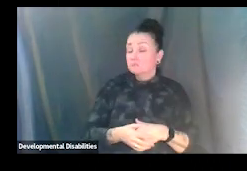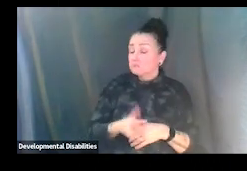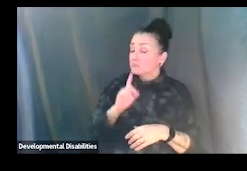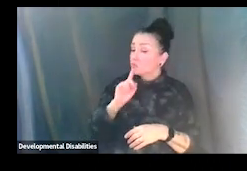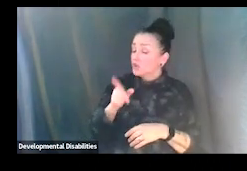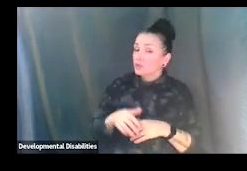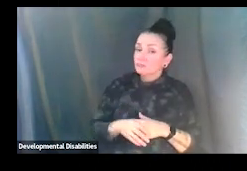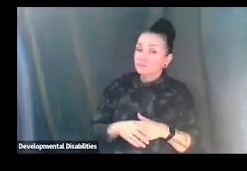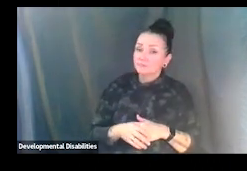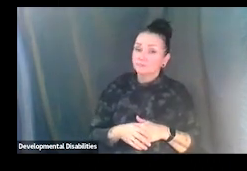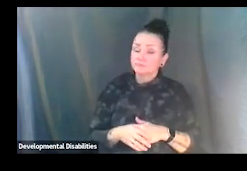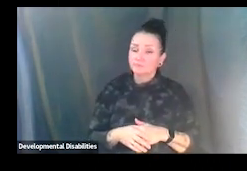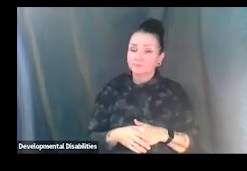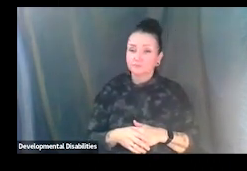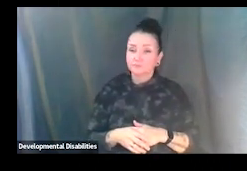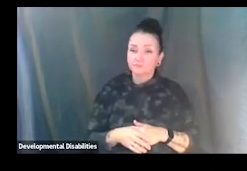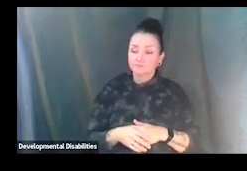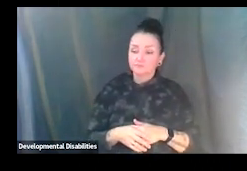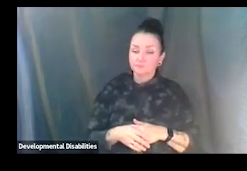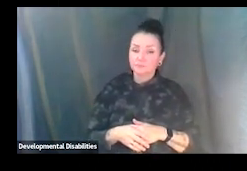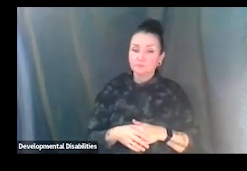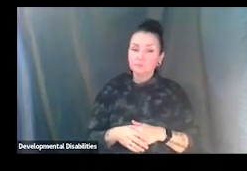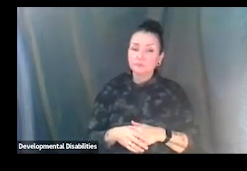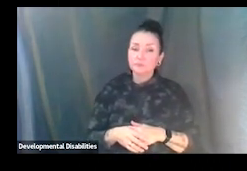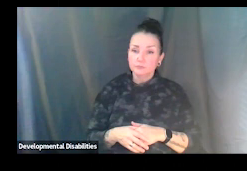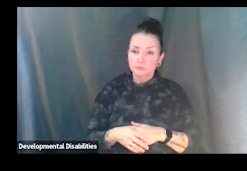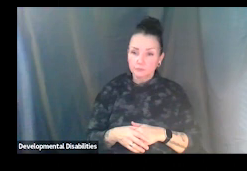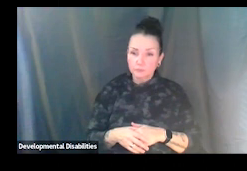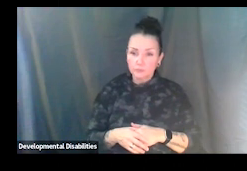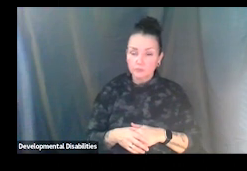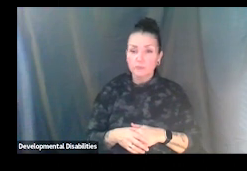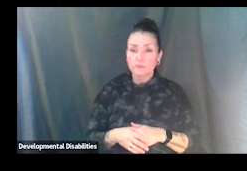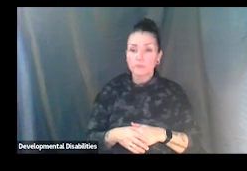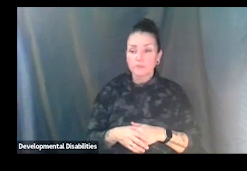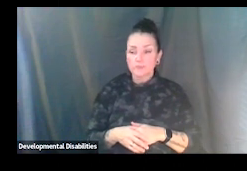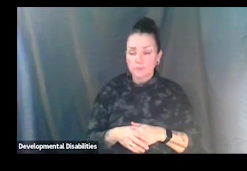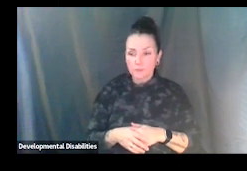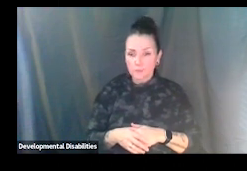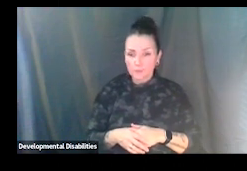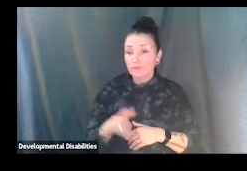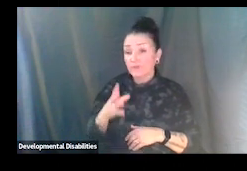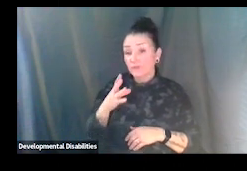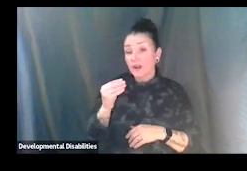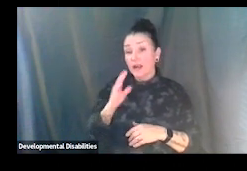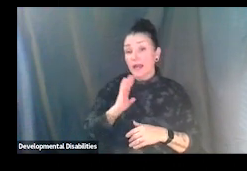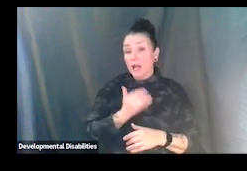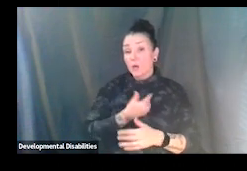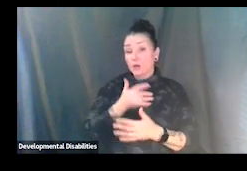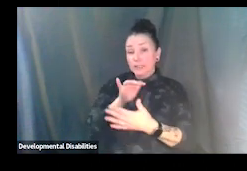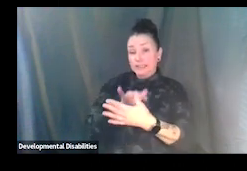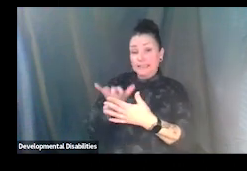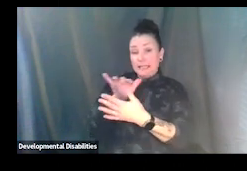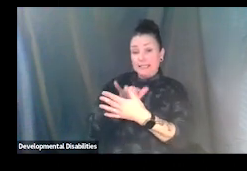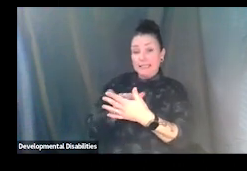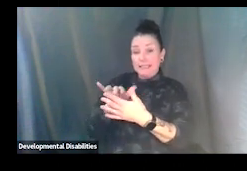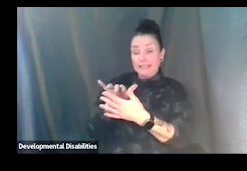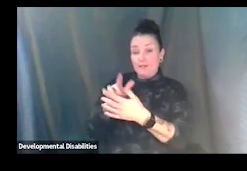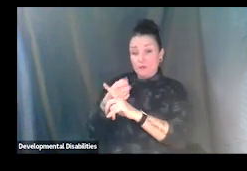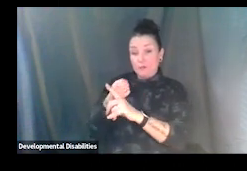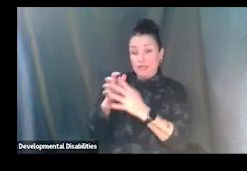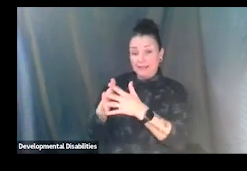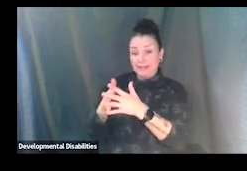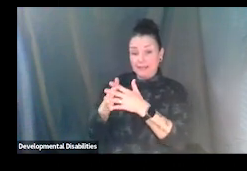agents among children in the United States, there are clear sort of racial differences, unfortunately, and SES differences and things like